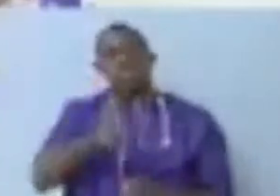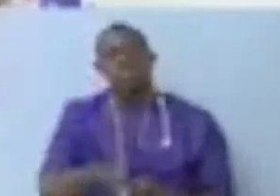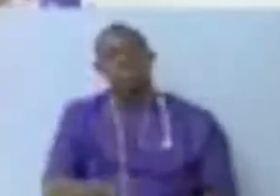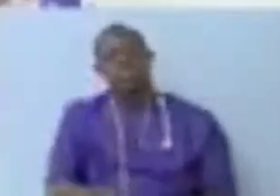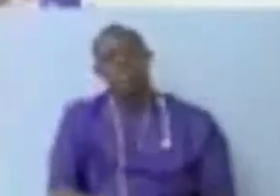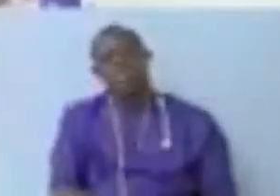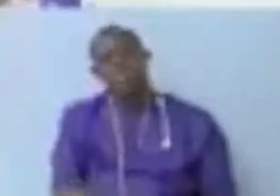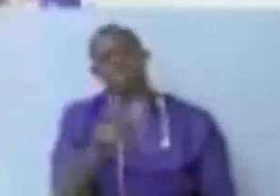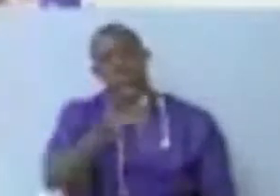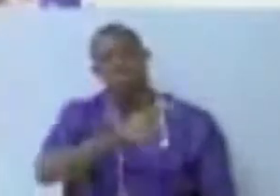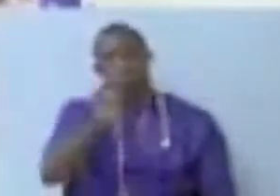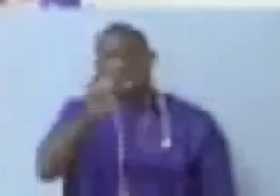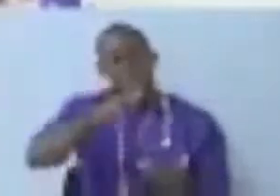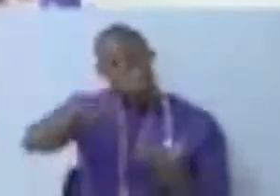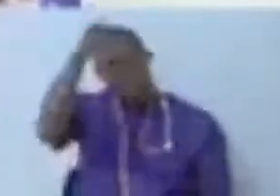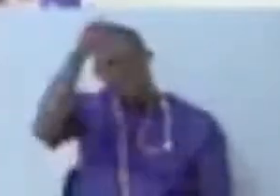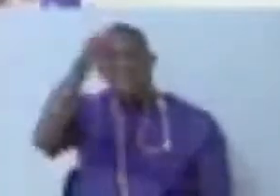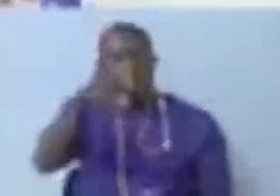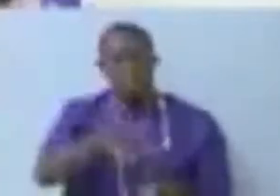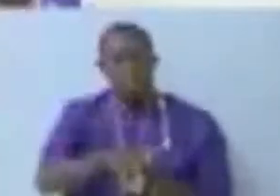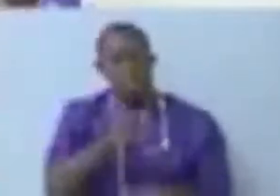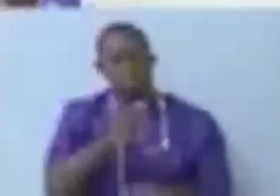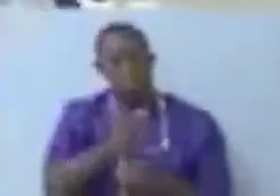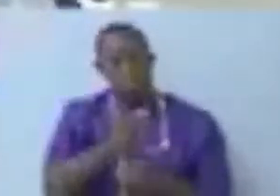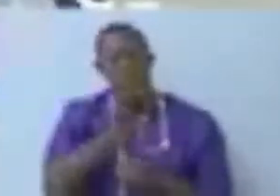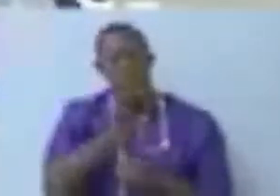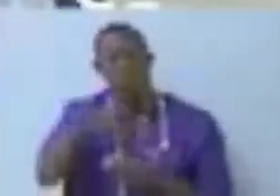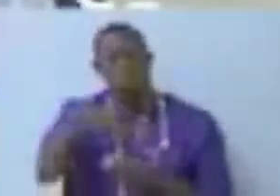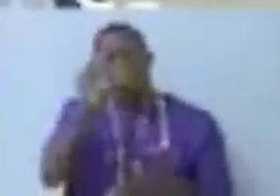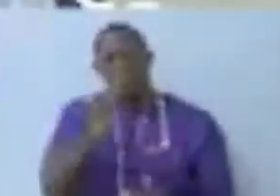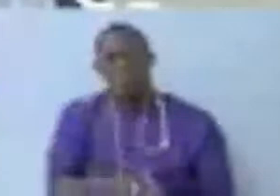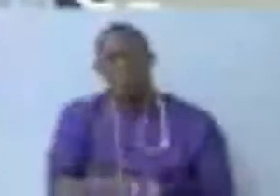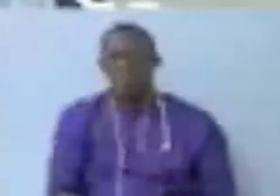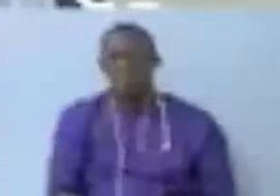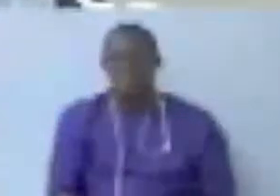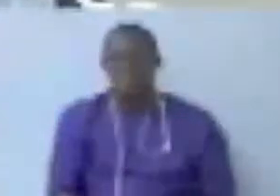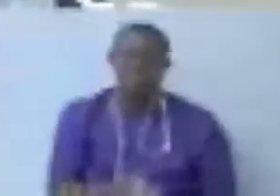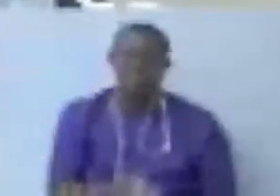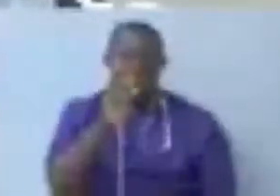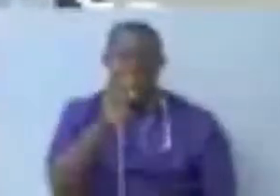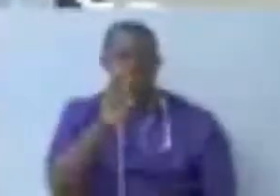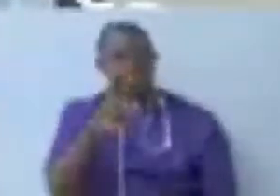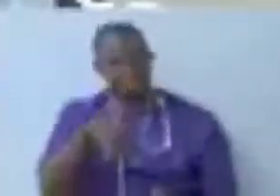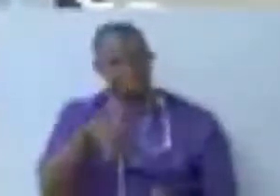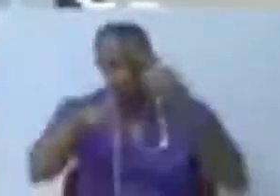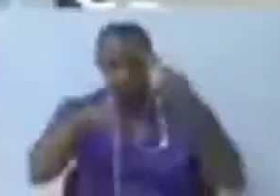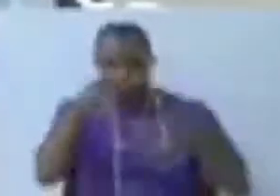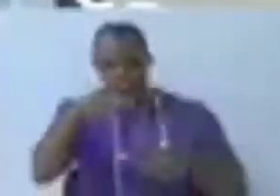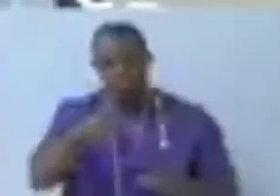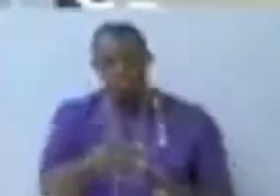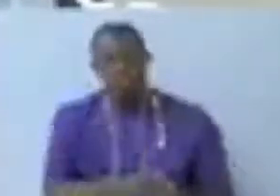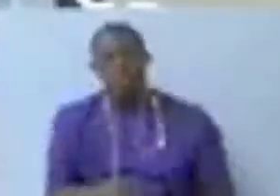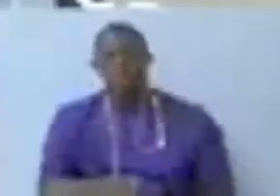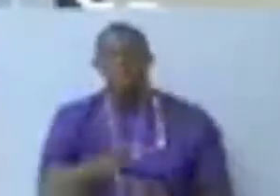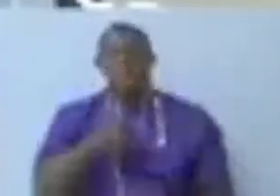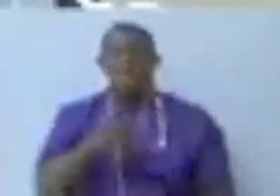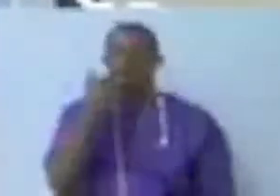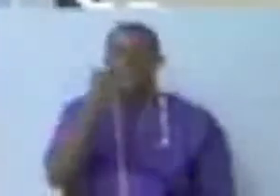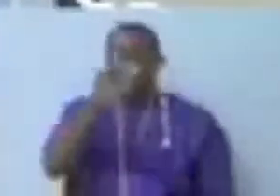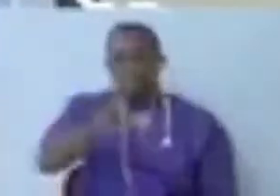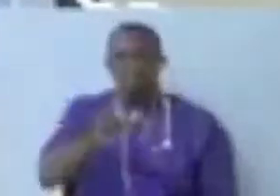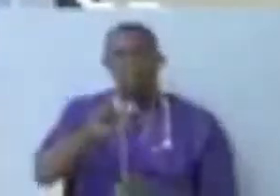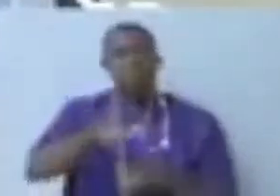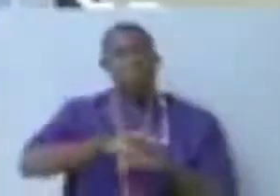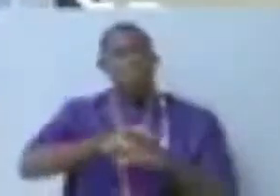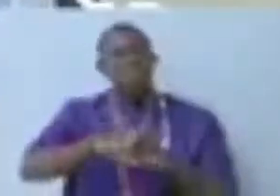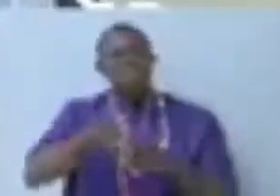Yes, corrected. That's what I just corrected it. Okay, then we proceed. I asked skin complexion. He